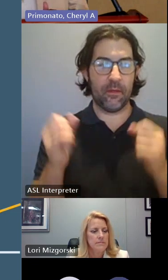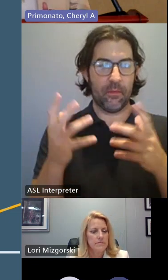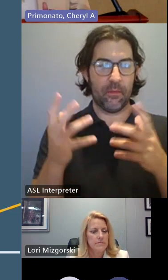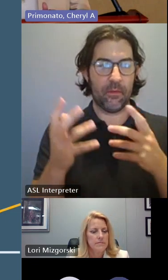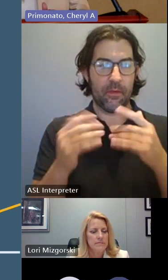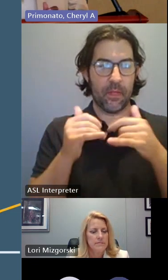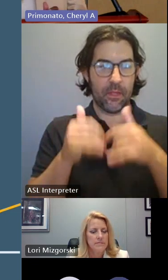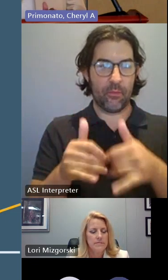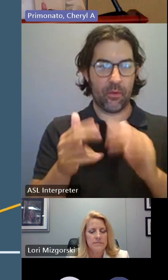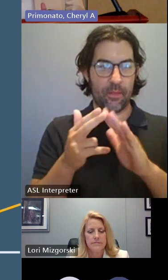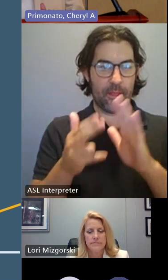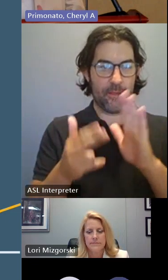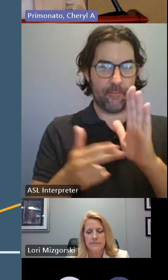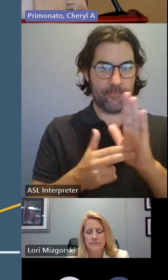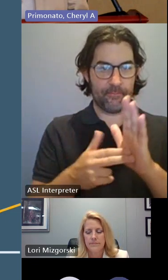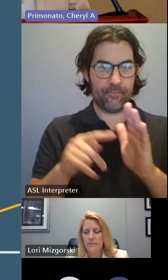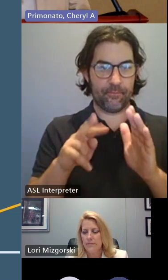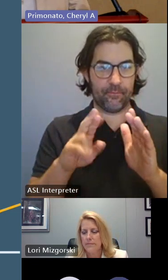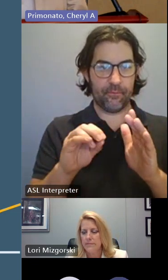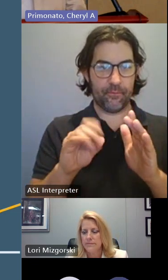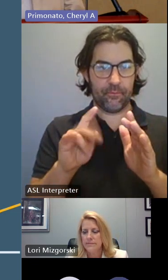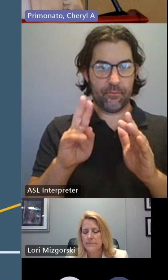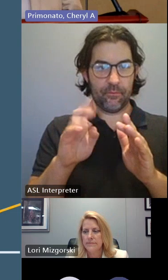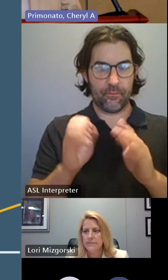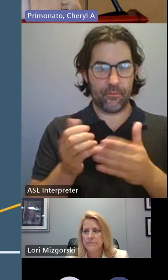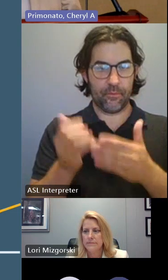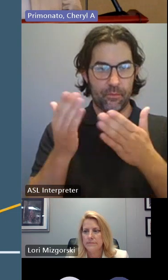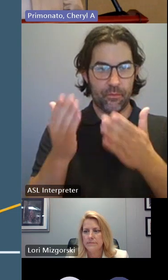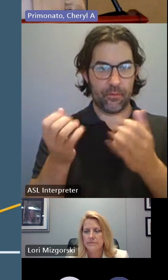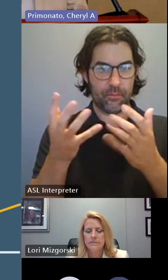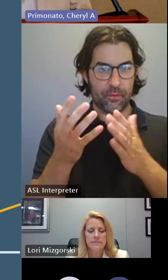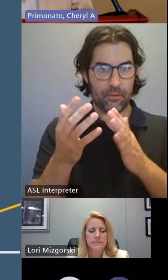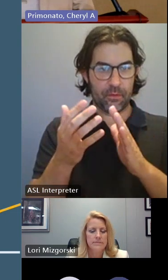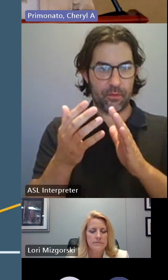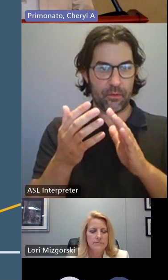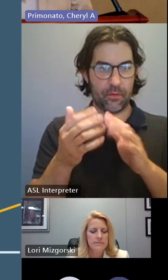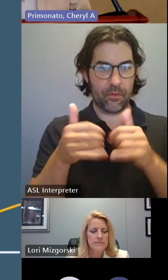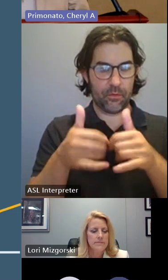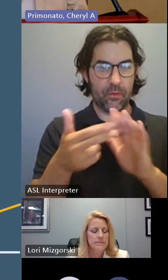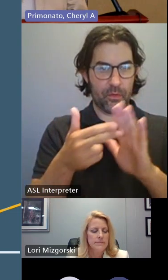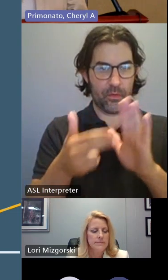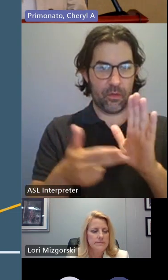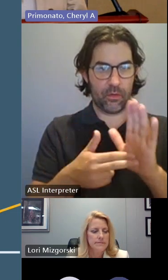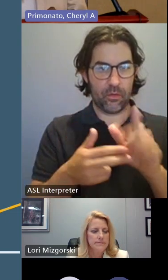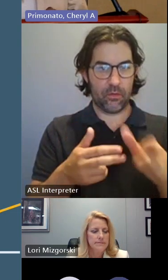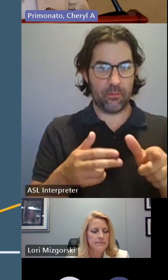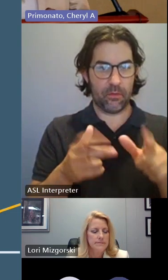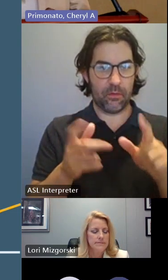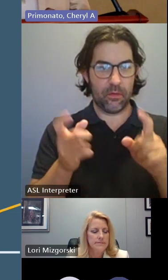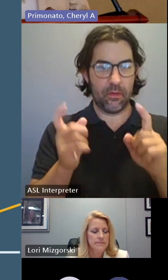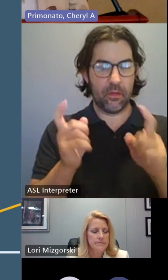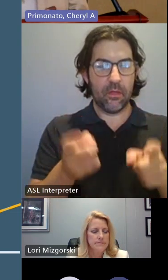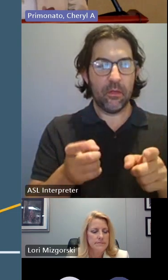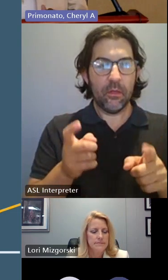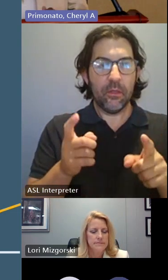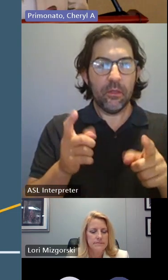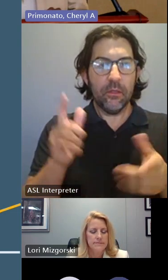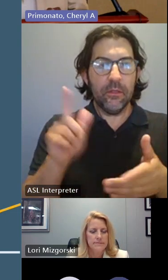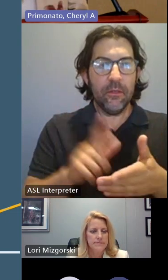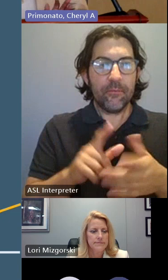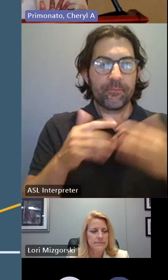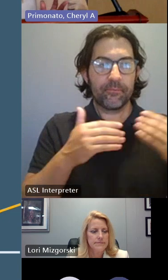multi-award contract, and procurement is recommending that a multi-award contract be awarded to the lowest responsive and responsible